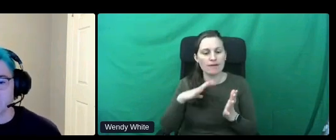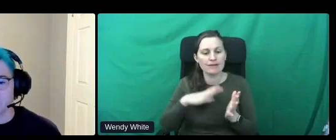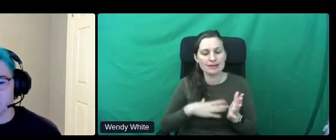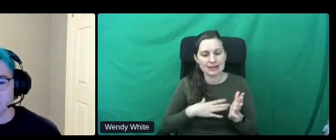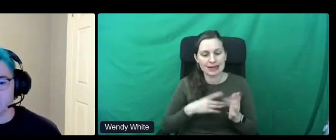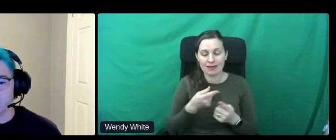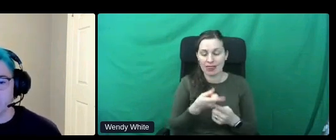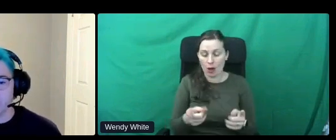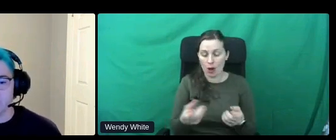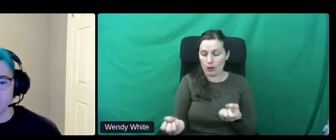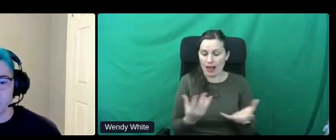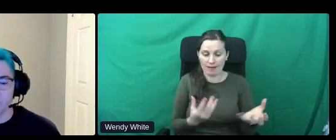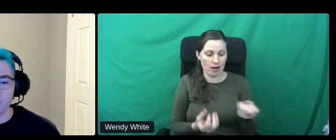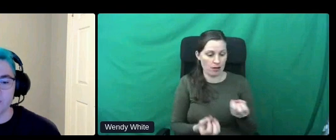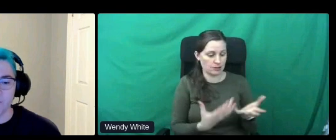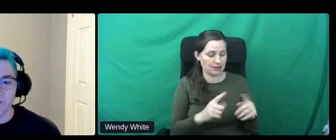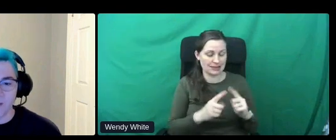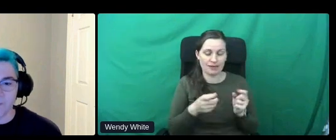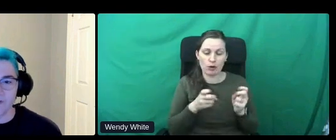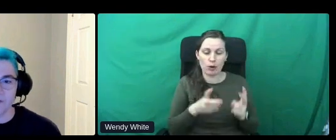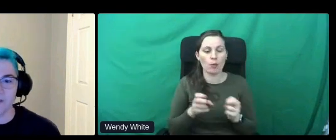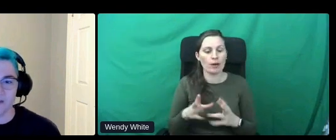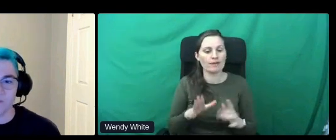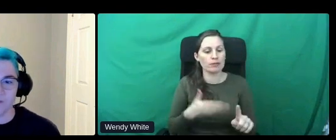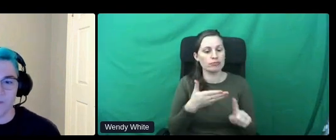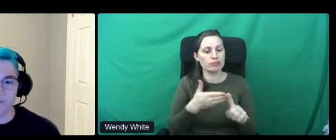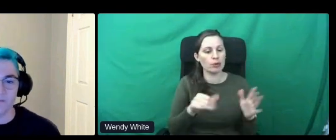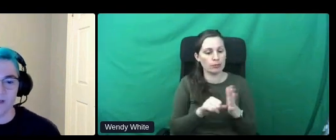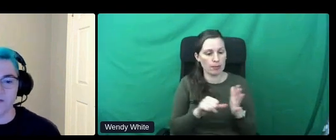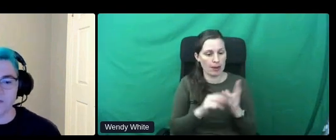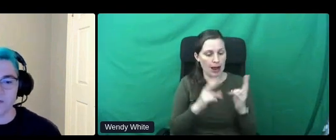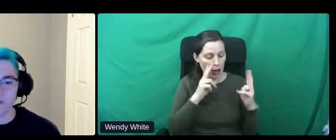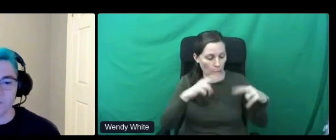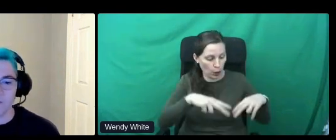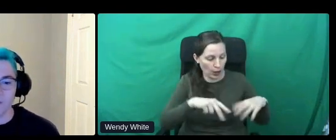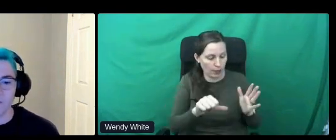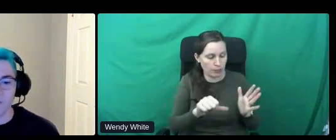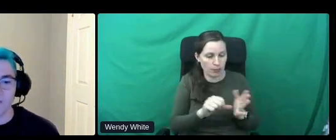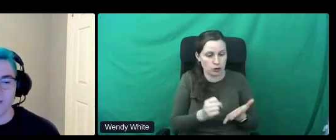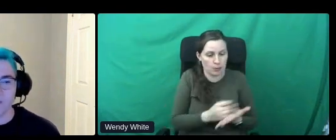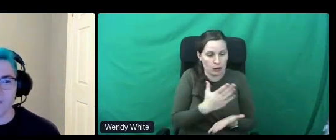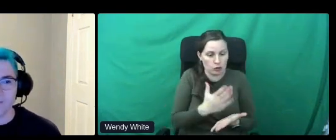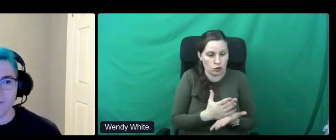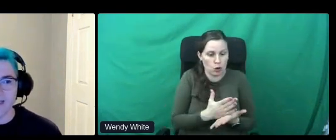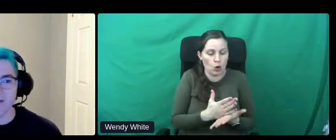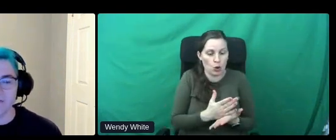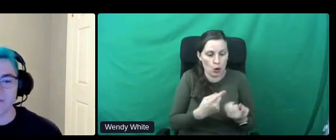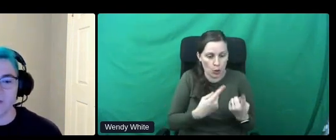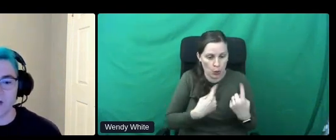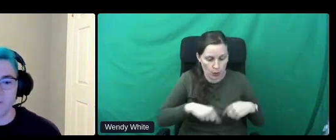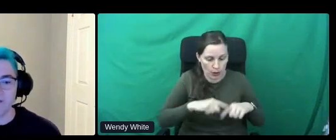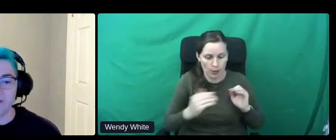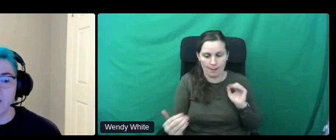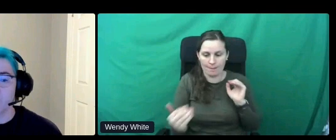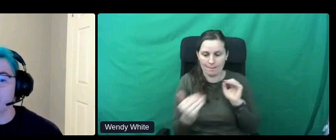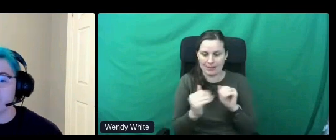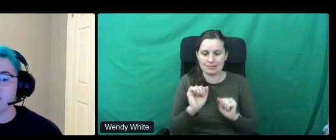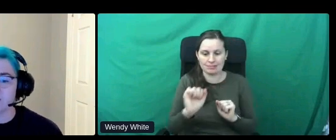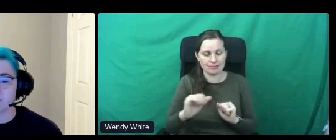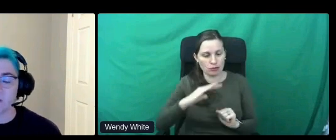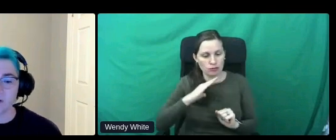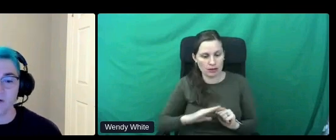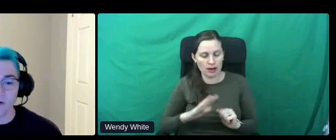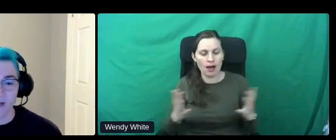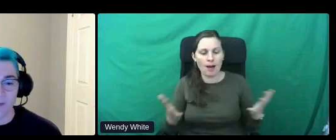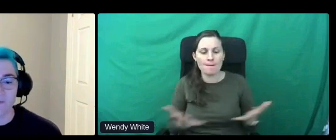us different ways of approaching the problem and looking at the problem to make sure that we were meeting those requirements.